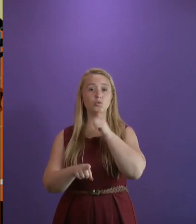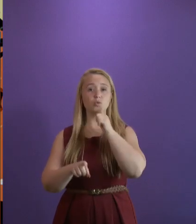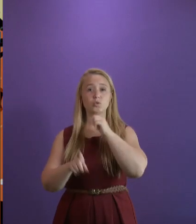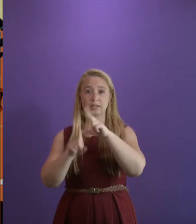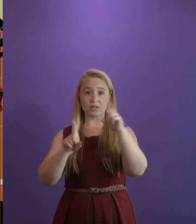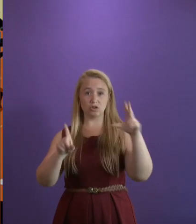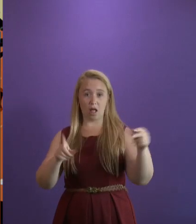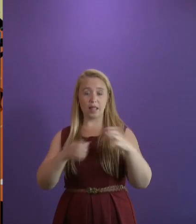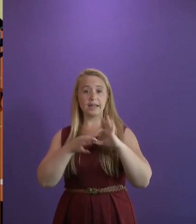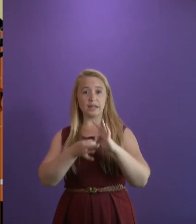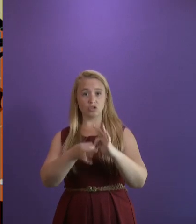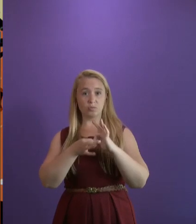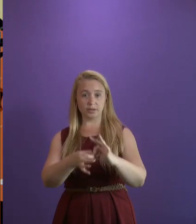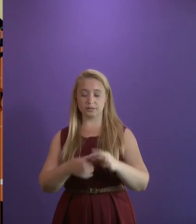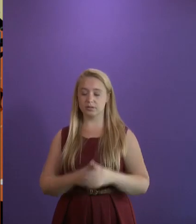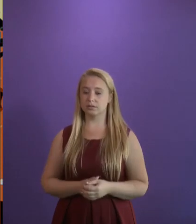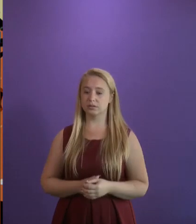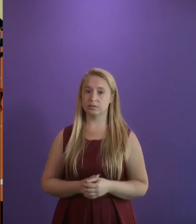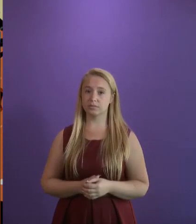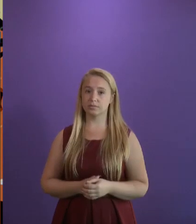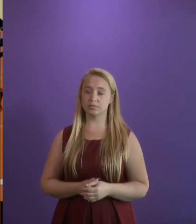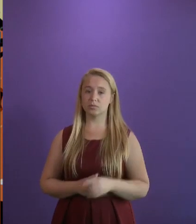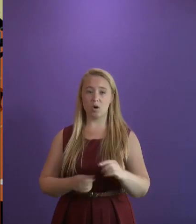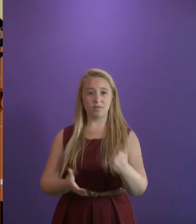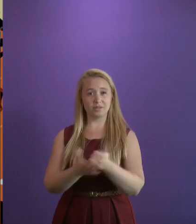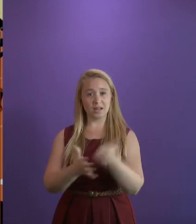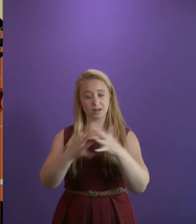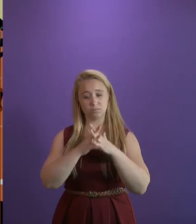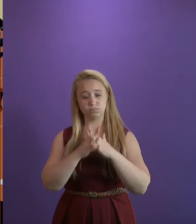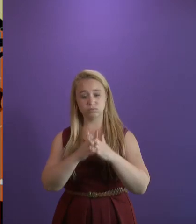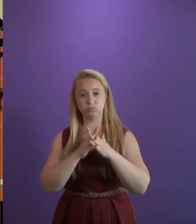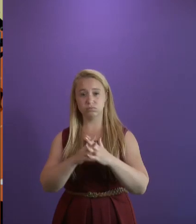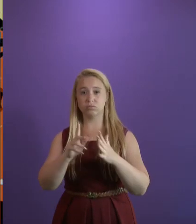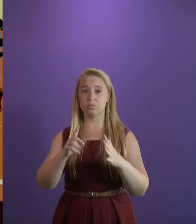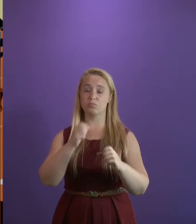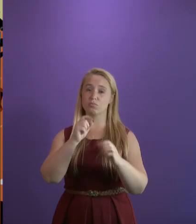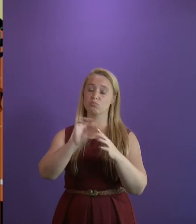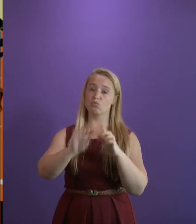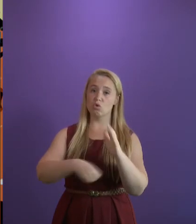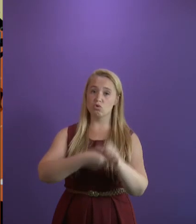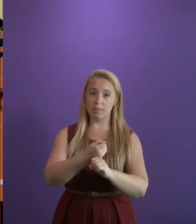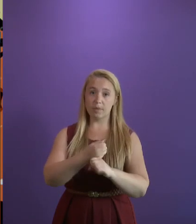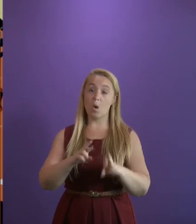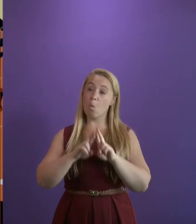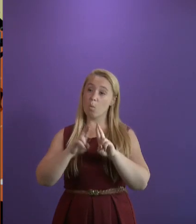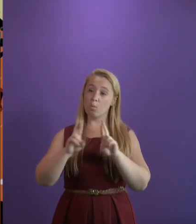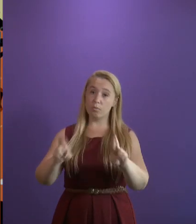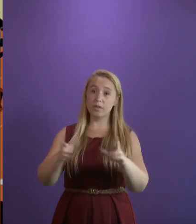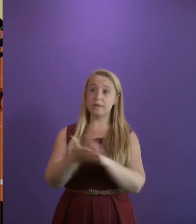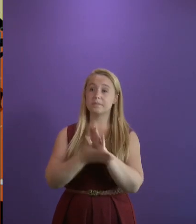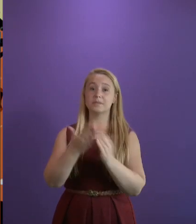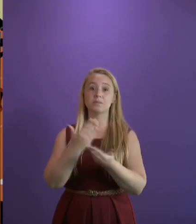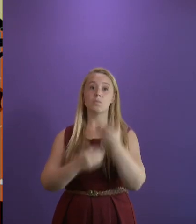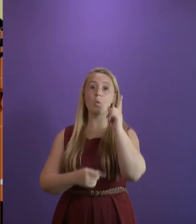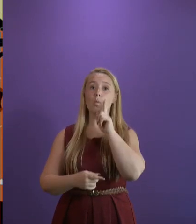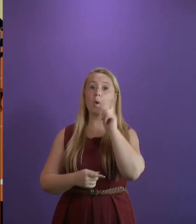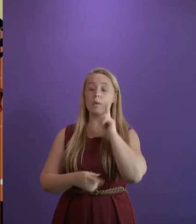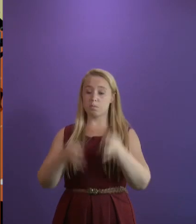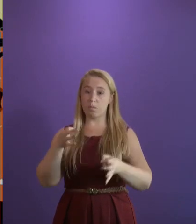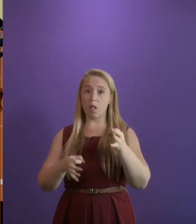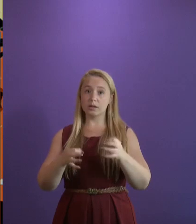staff. It's a really fitting and a really worthwhile programme, and it will hopefully help increase the activity of young women in